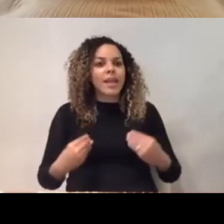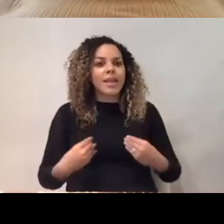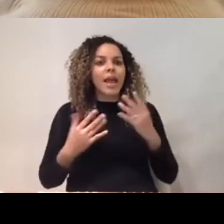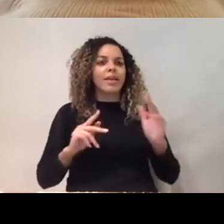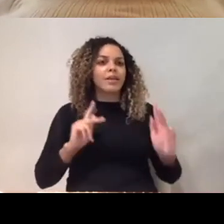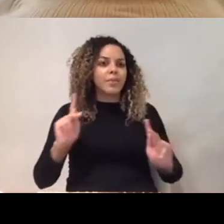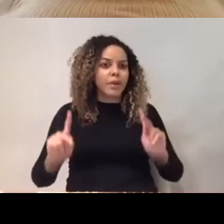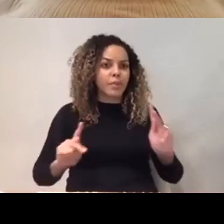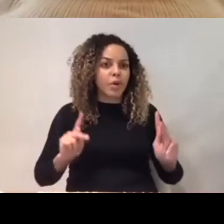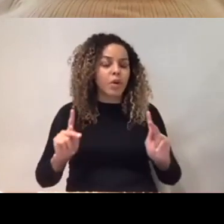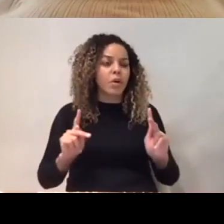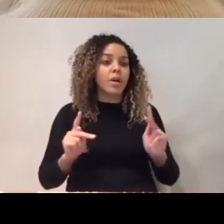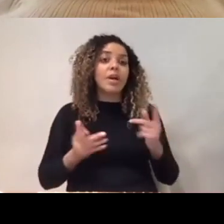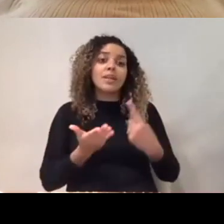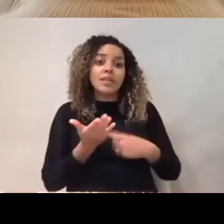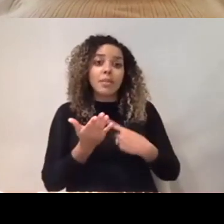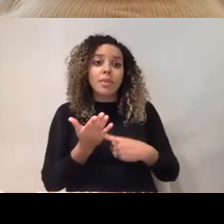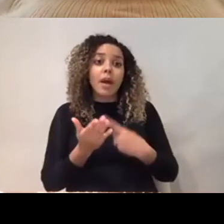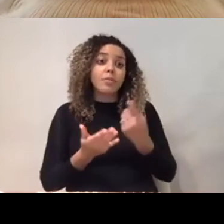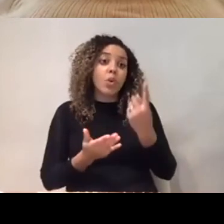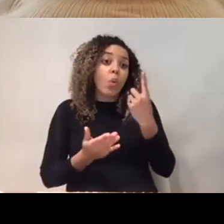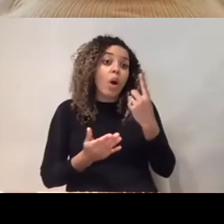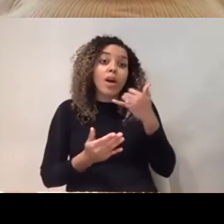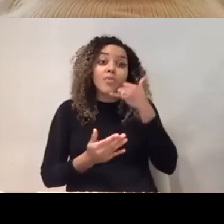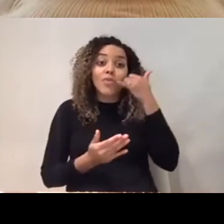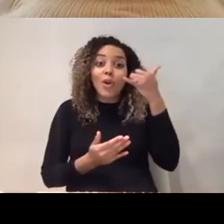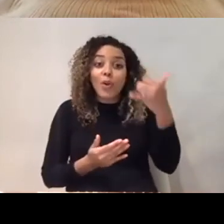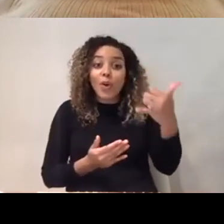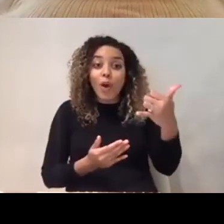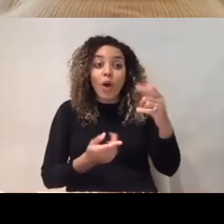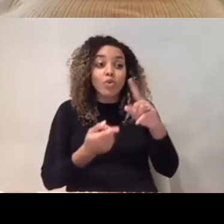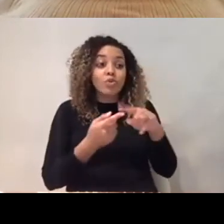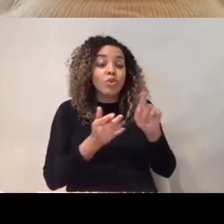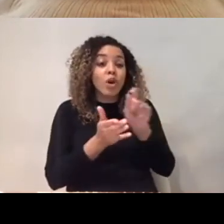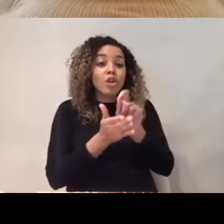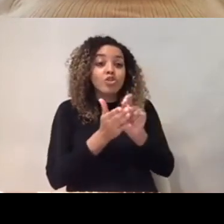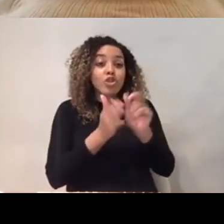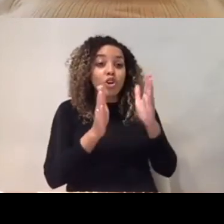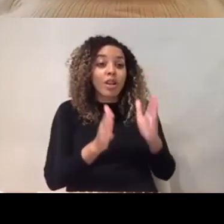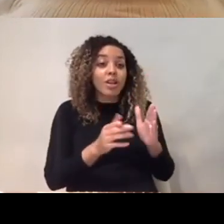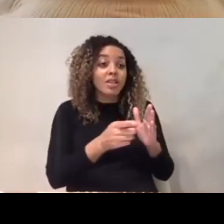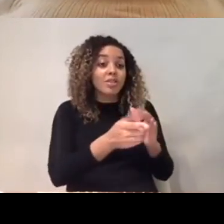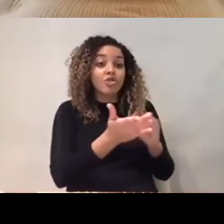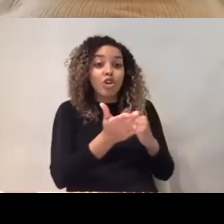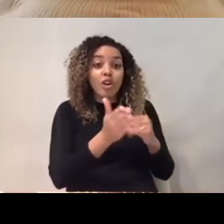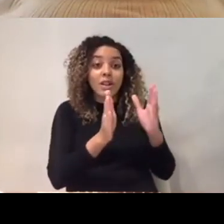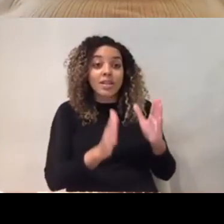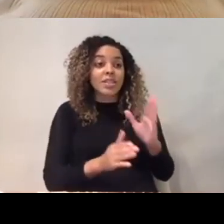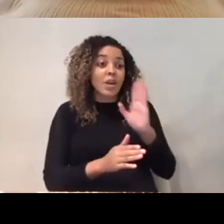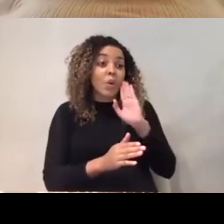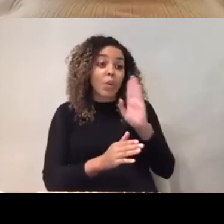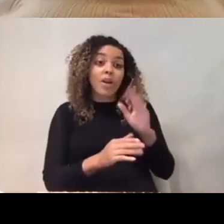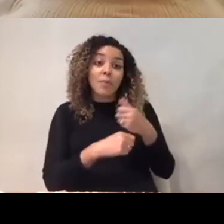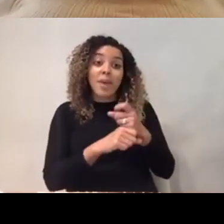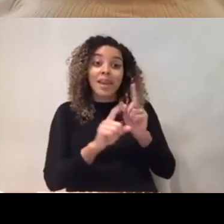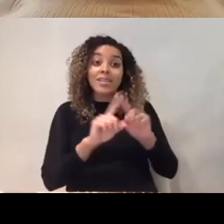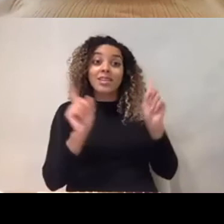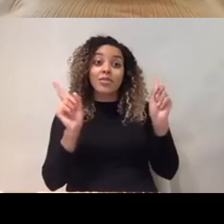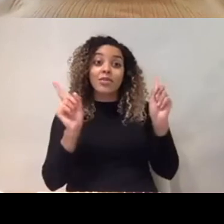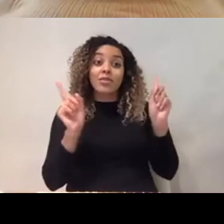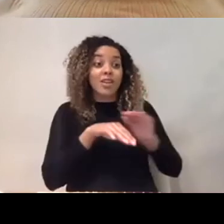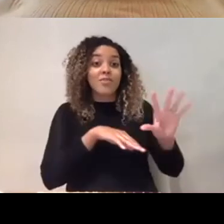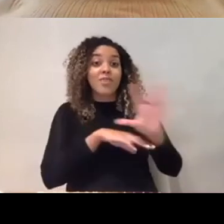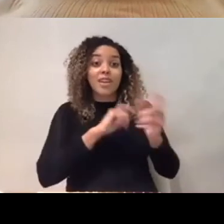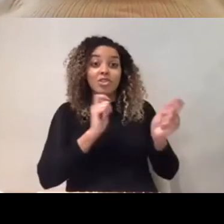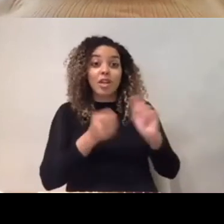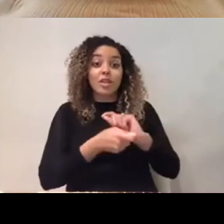sometimes, one phone call to a journalist is going to make a difference, and you might have to be 20